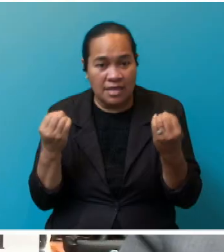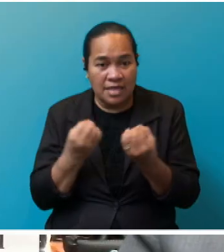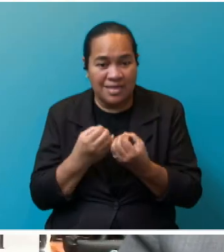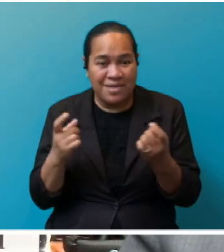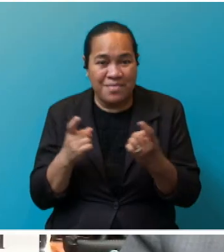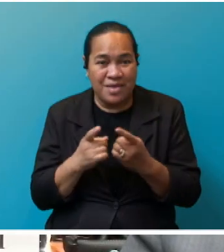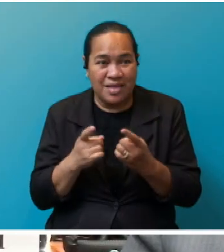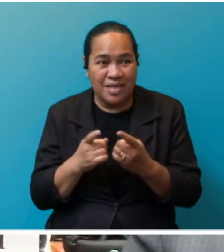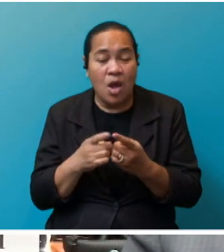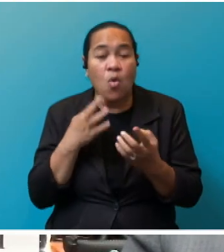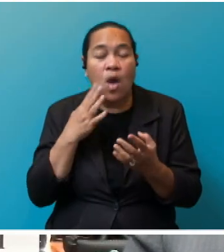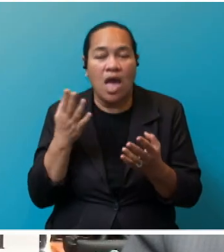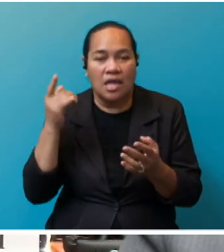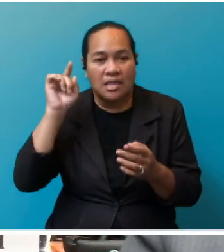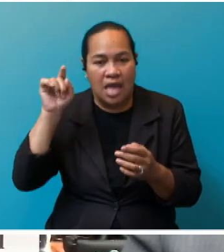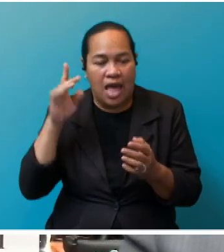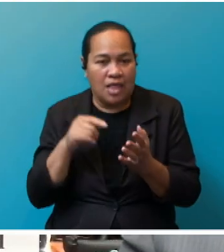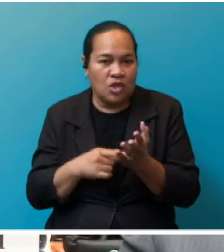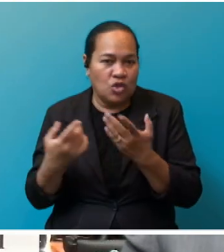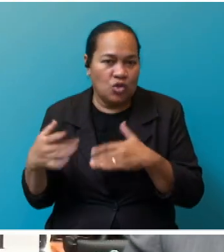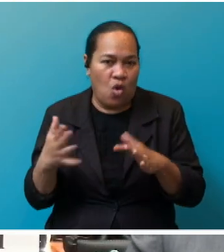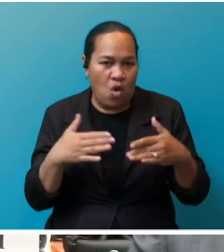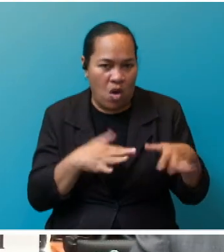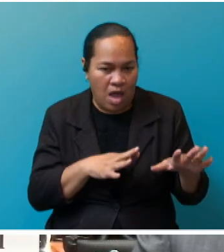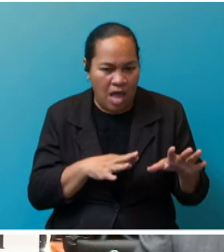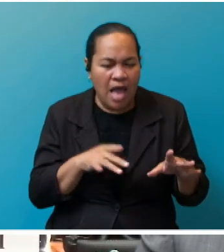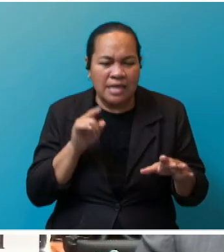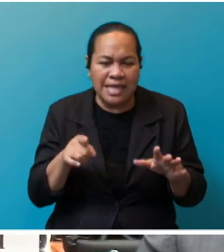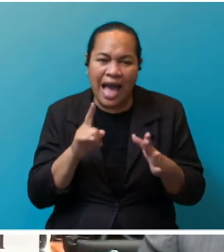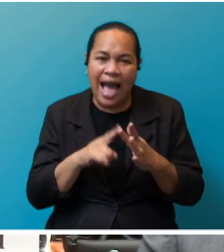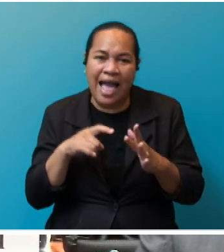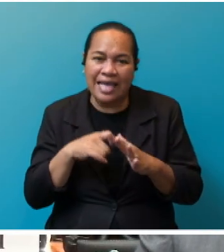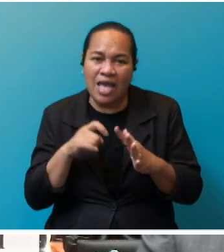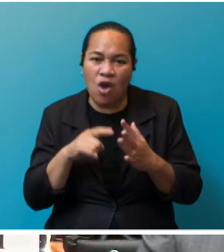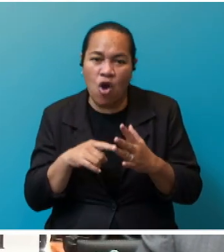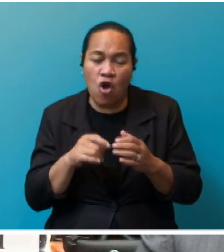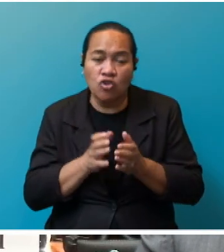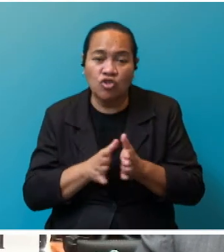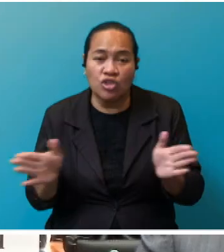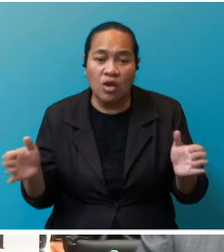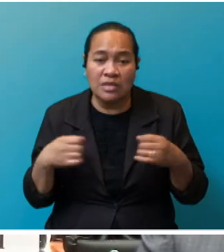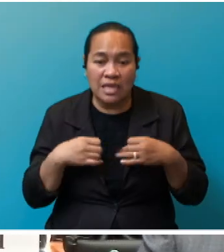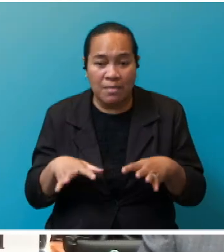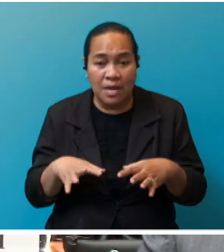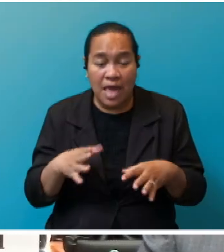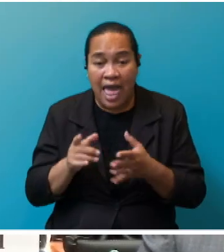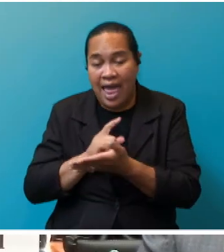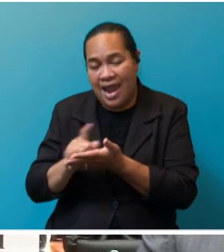in Vavau, Tonga. Matters relating to the ICAO General Assembly will be raised in a ministerial